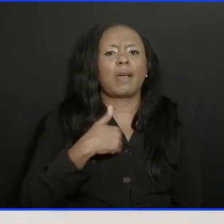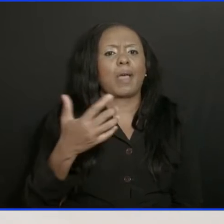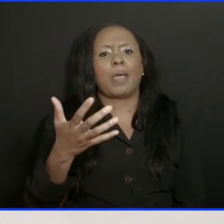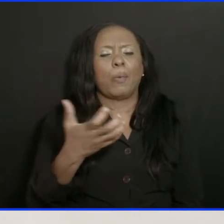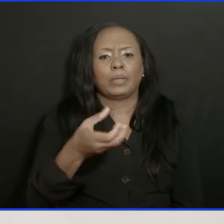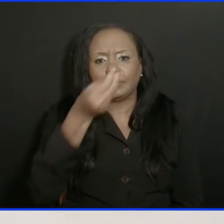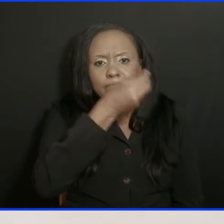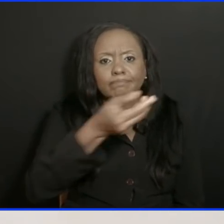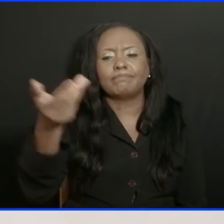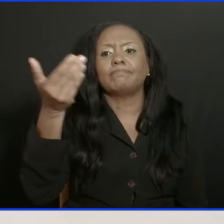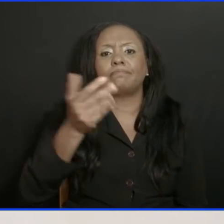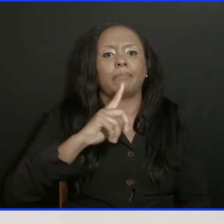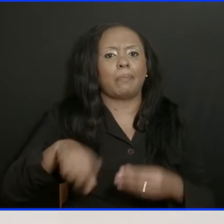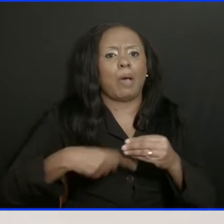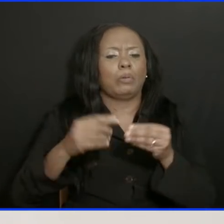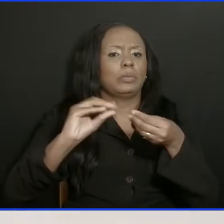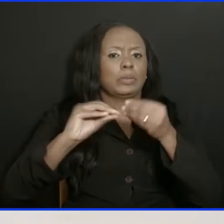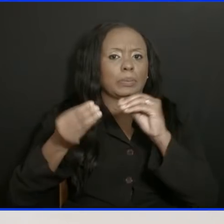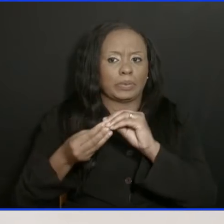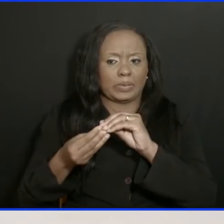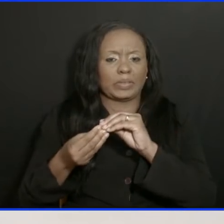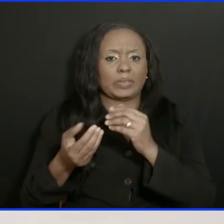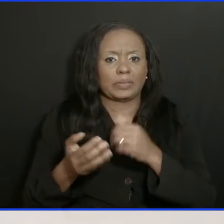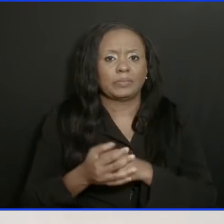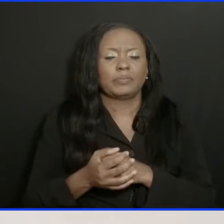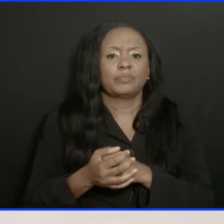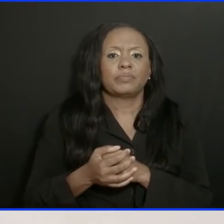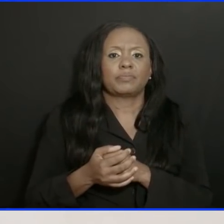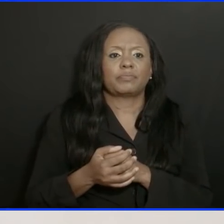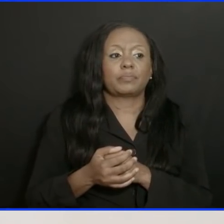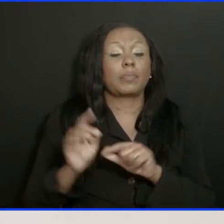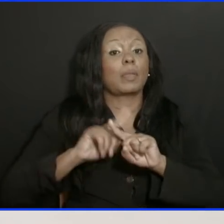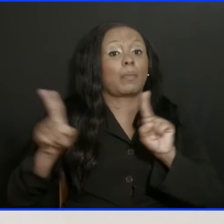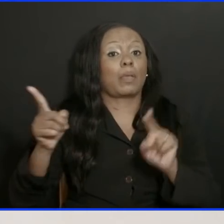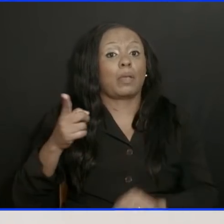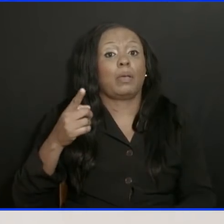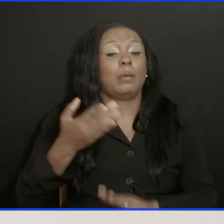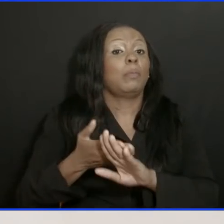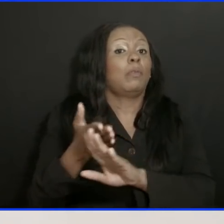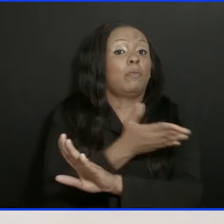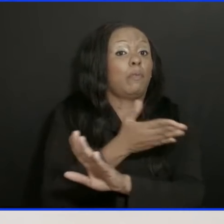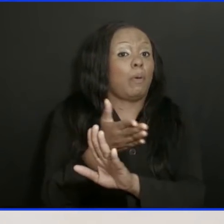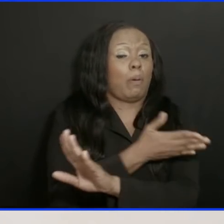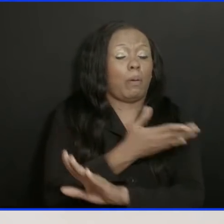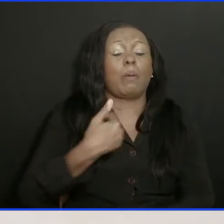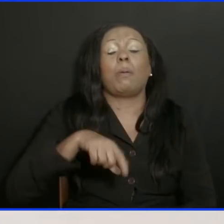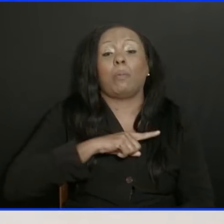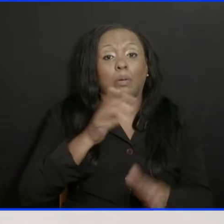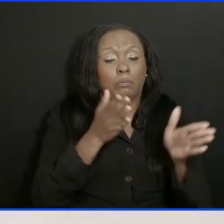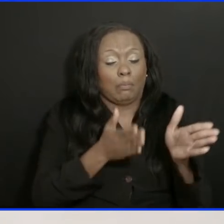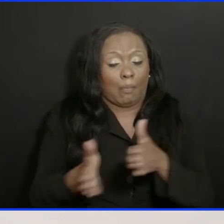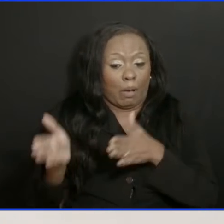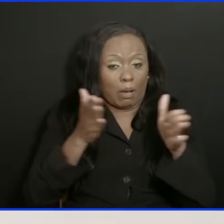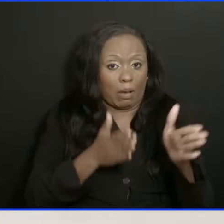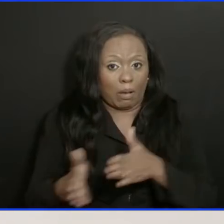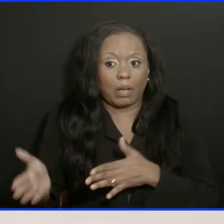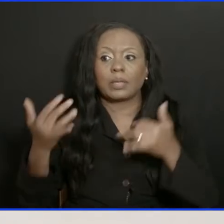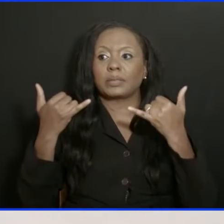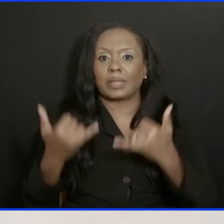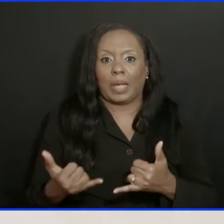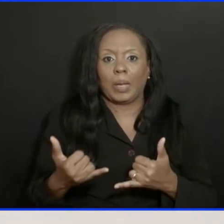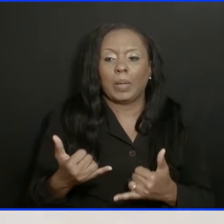today. And like I said, we would have been preparing over the last several weeks, and I now would